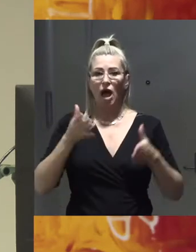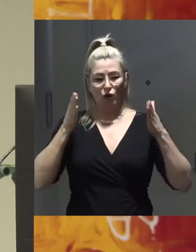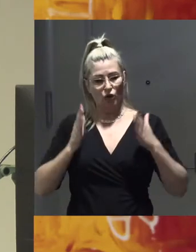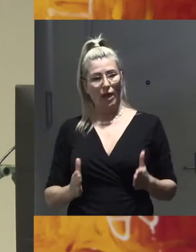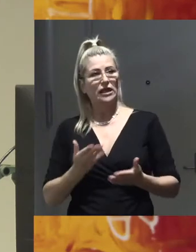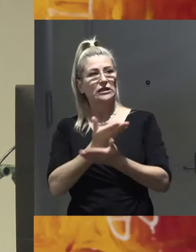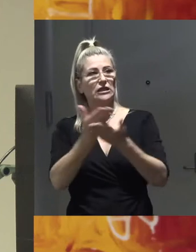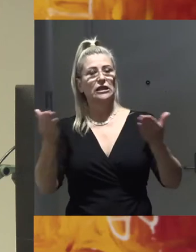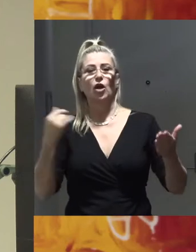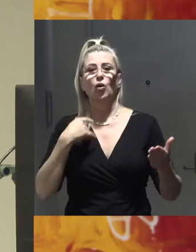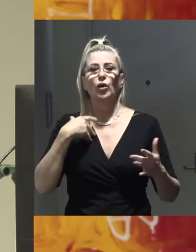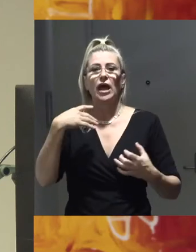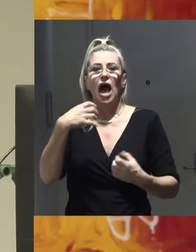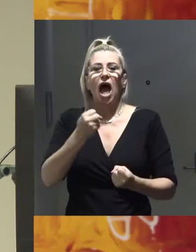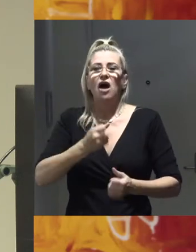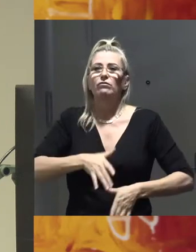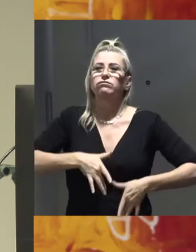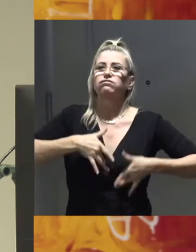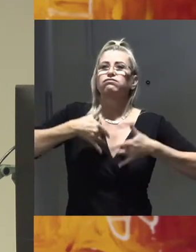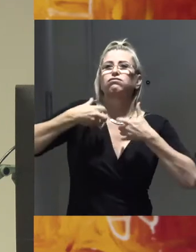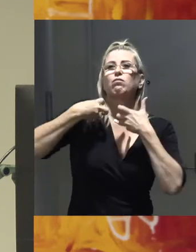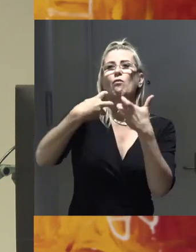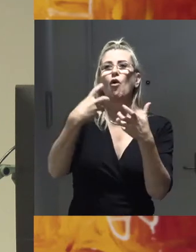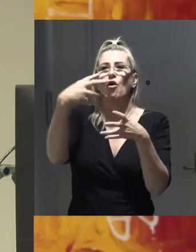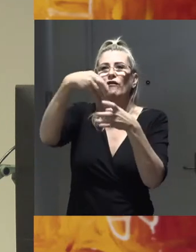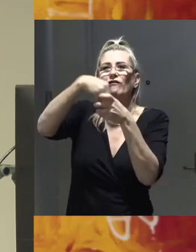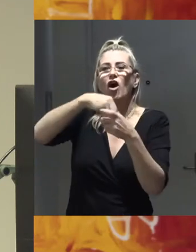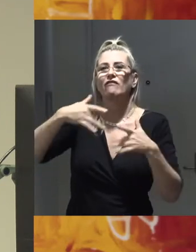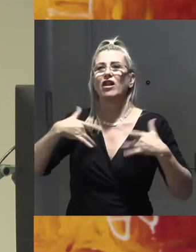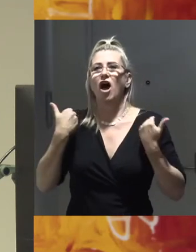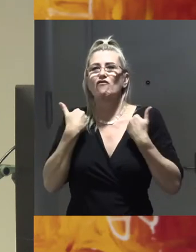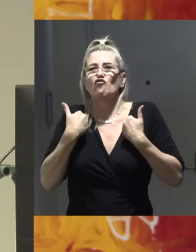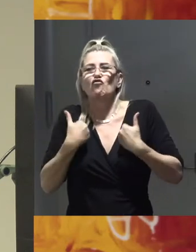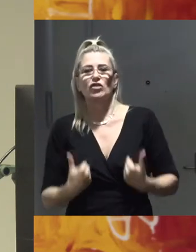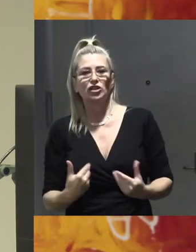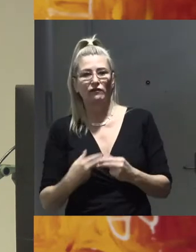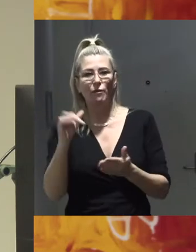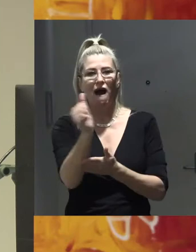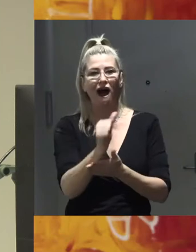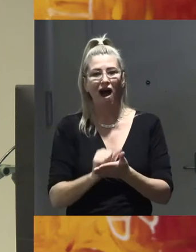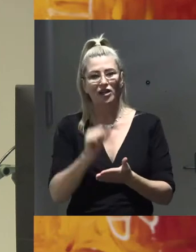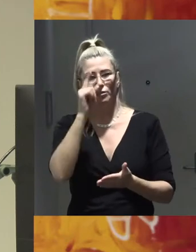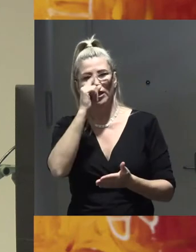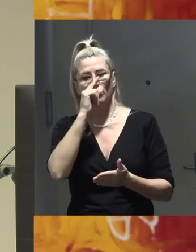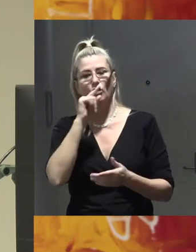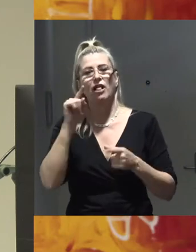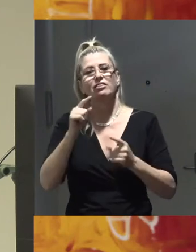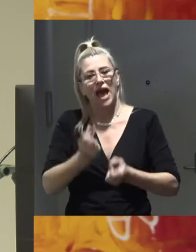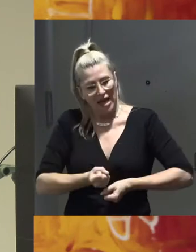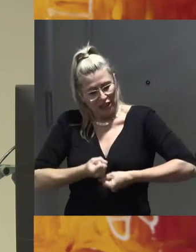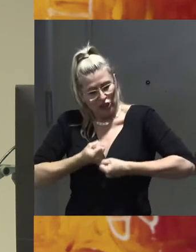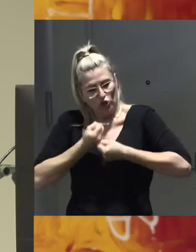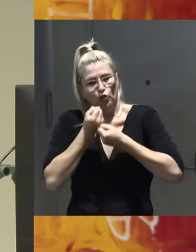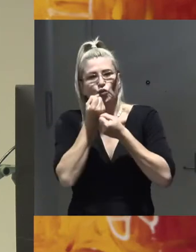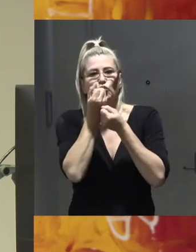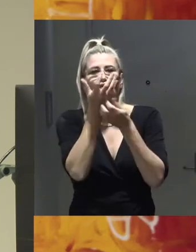inestimably enriched by artists who courageously and wholeheartedly invest in giving artistic expression